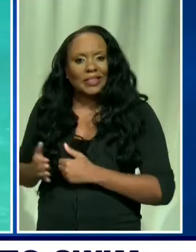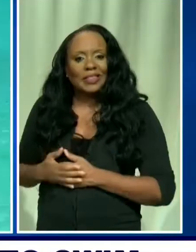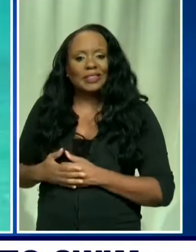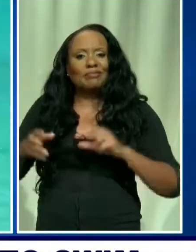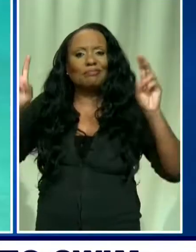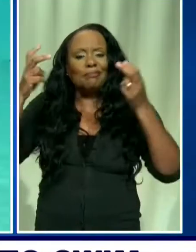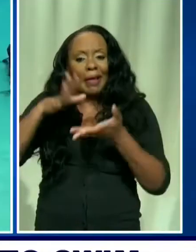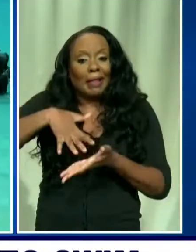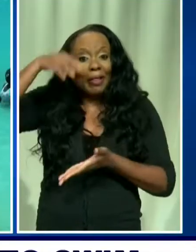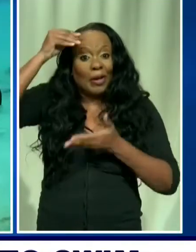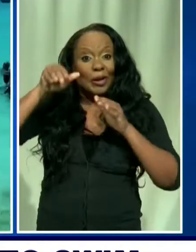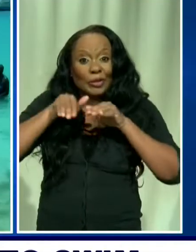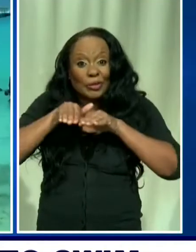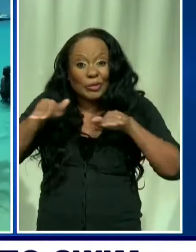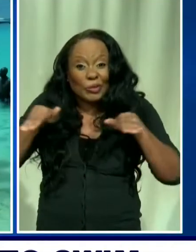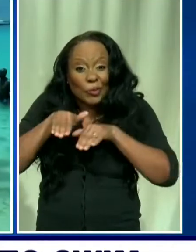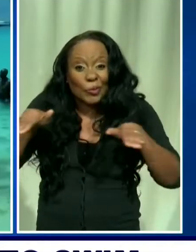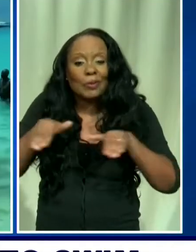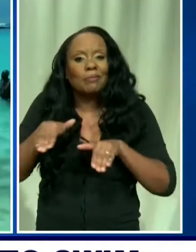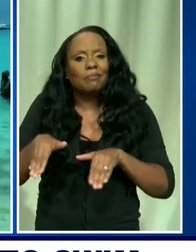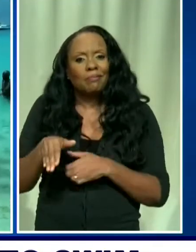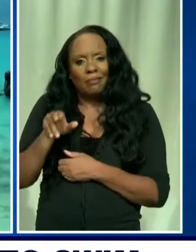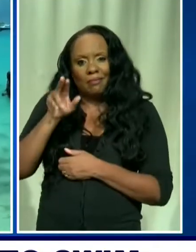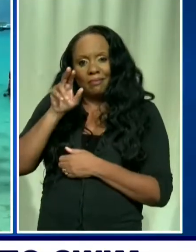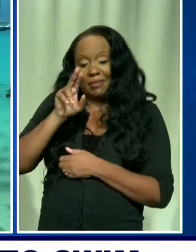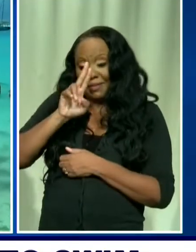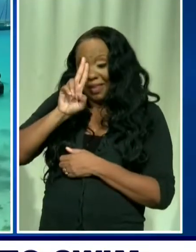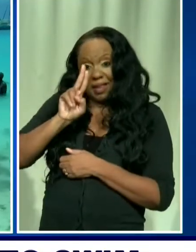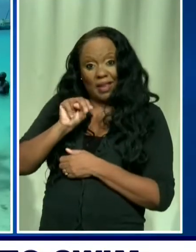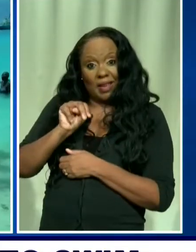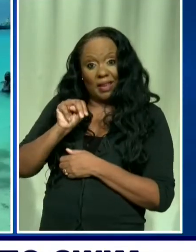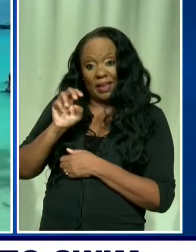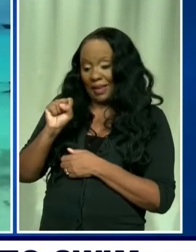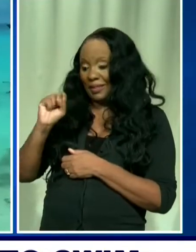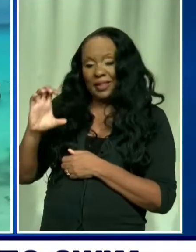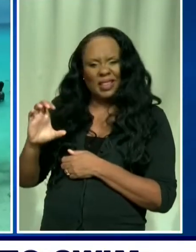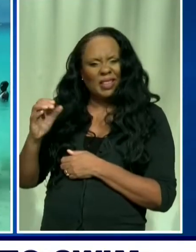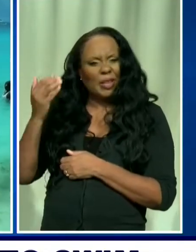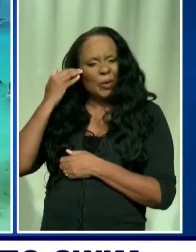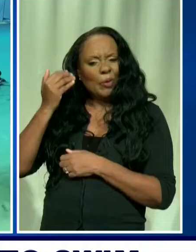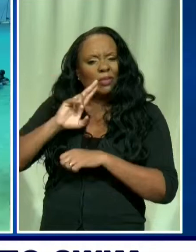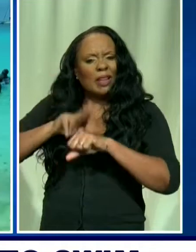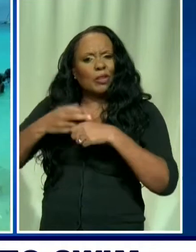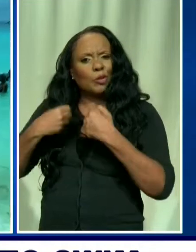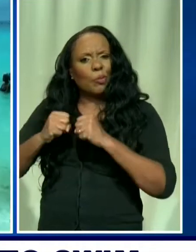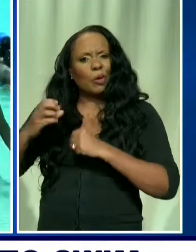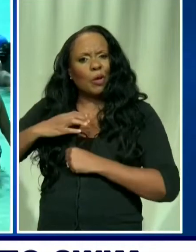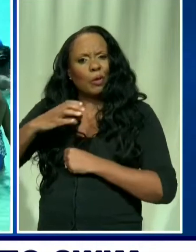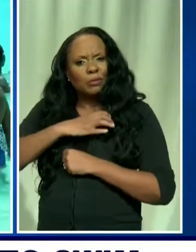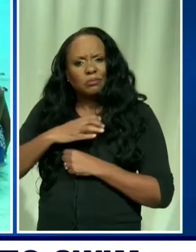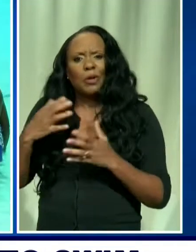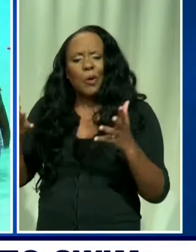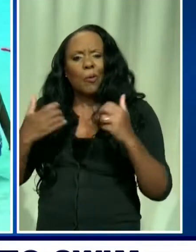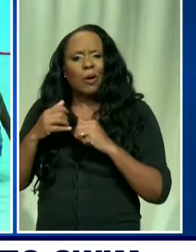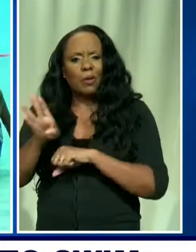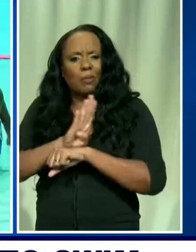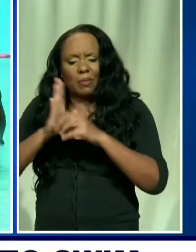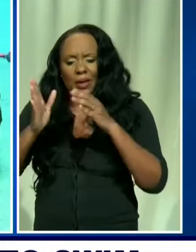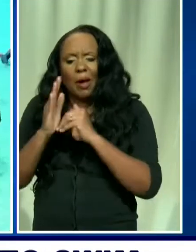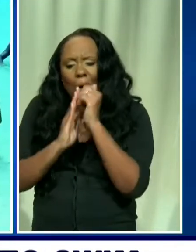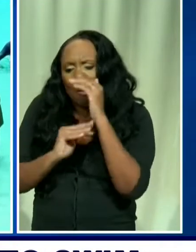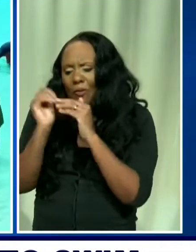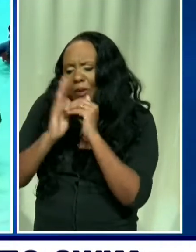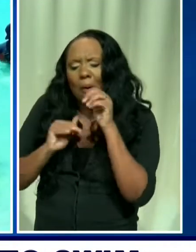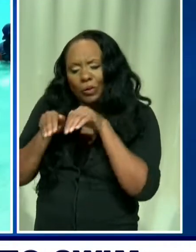Swim program organized by the National Conservation Commission and the National Sports Council with the aim of getting Bajans comfortable being in the